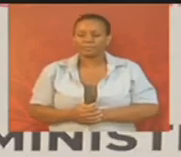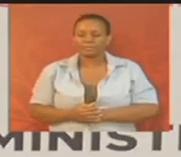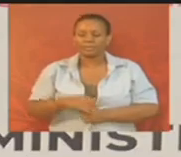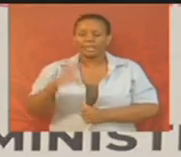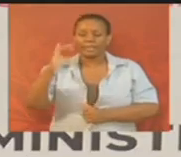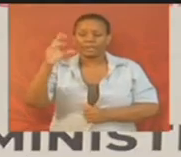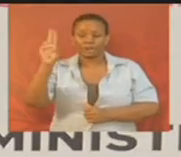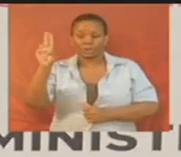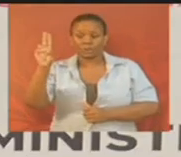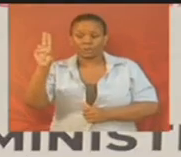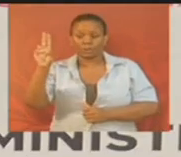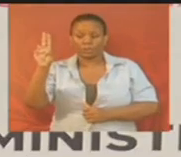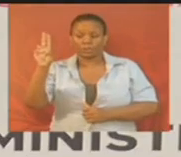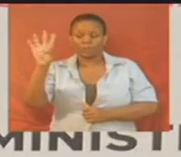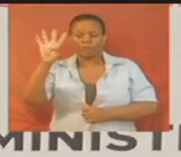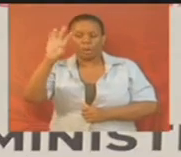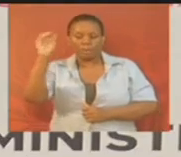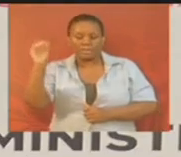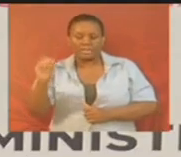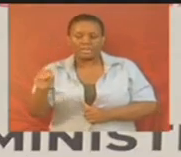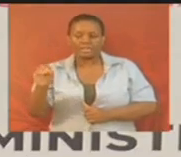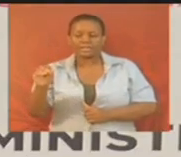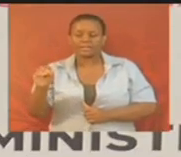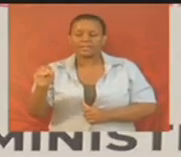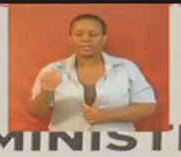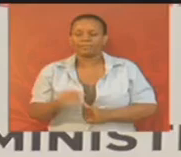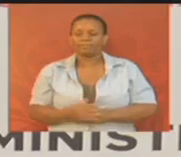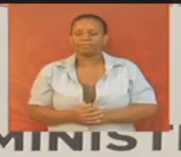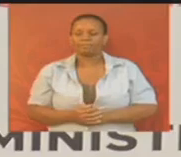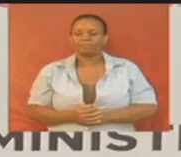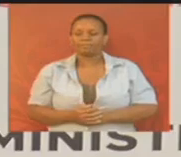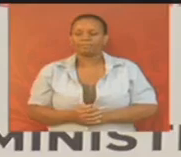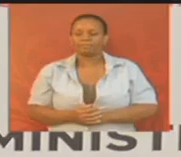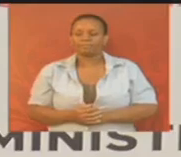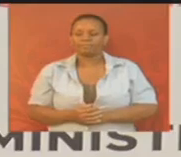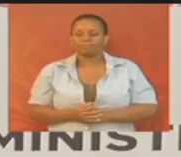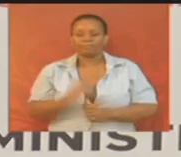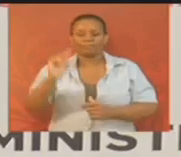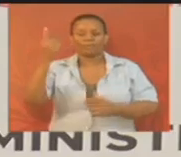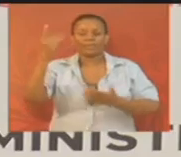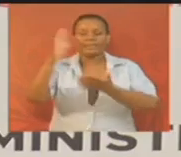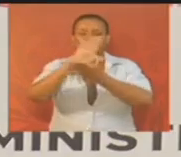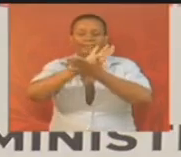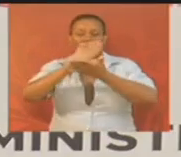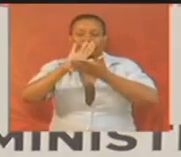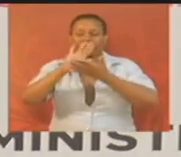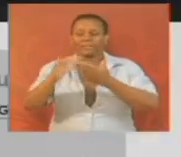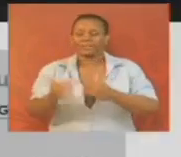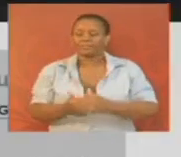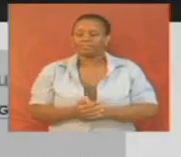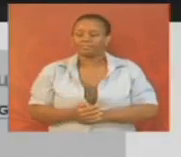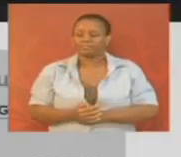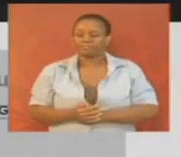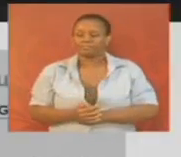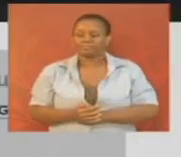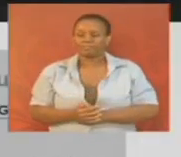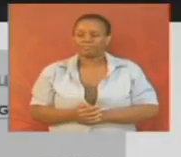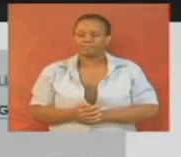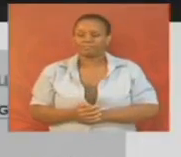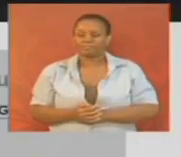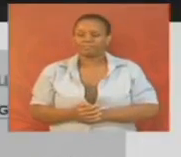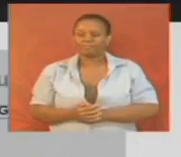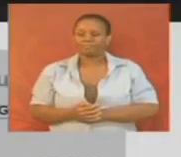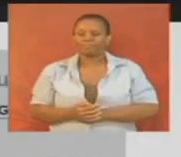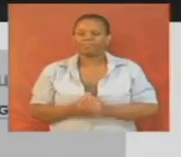unit at 4%. If we could go into my first slide, which gives the total number of active